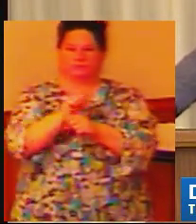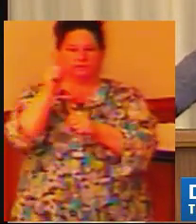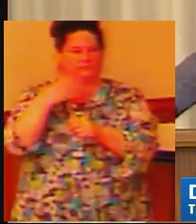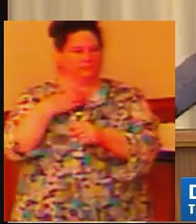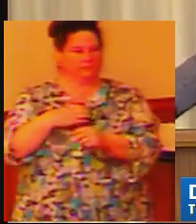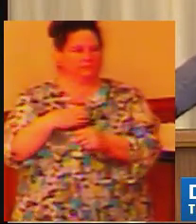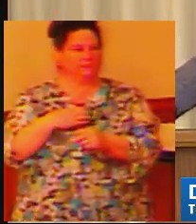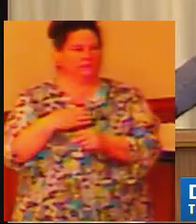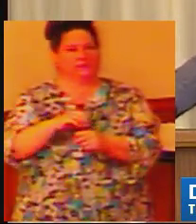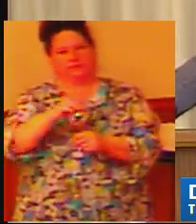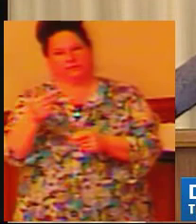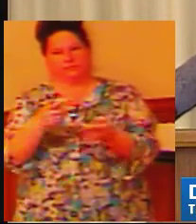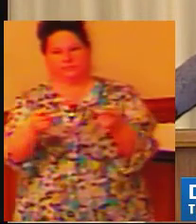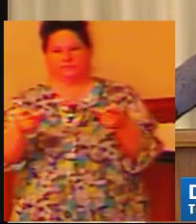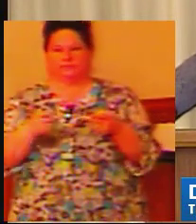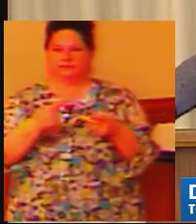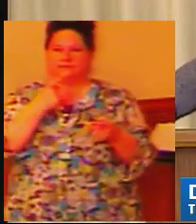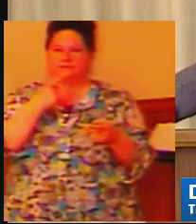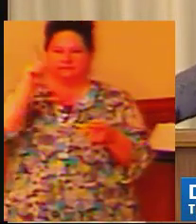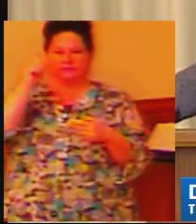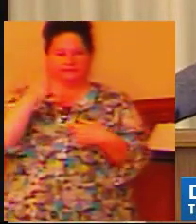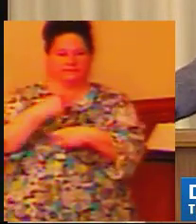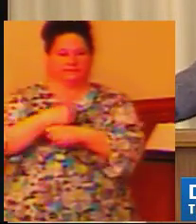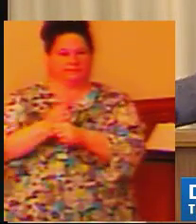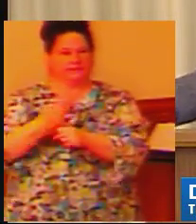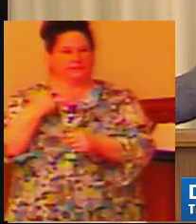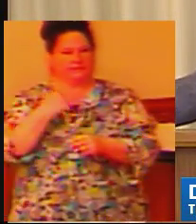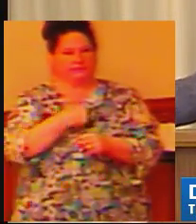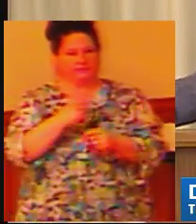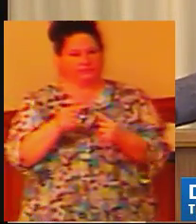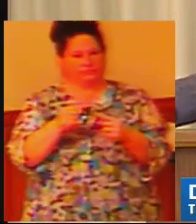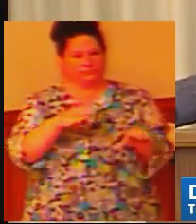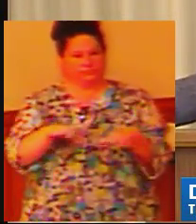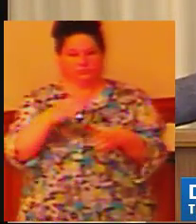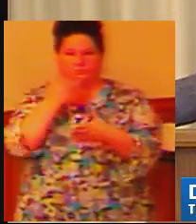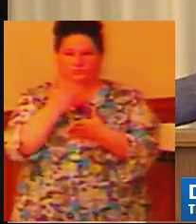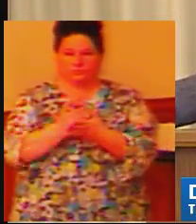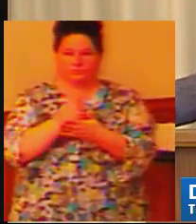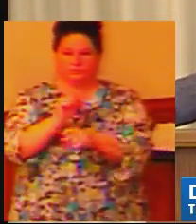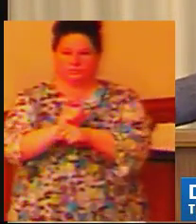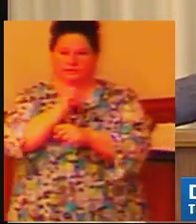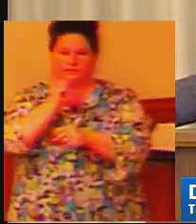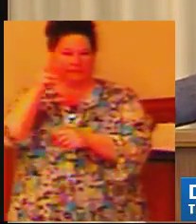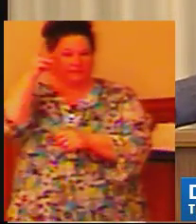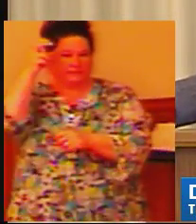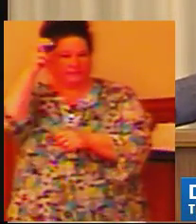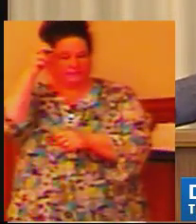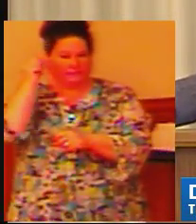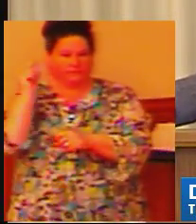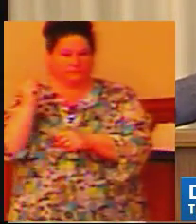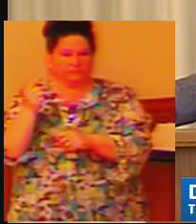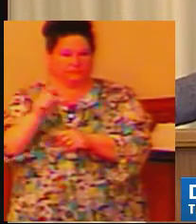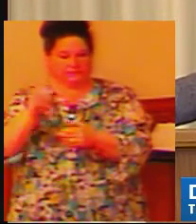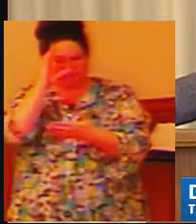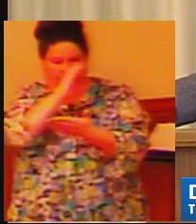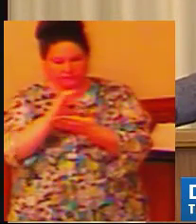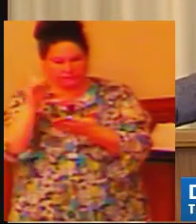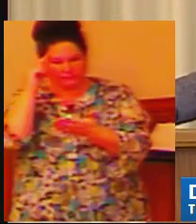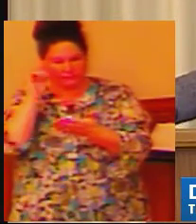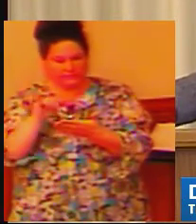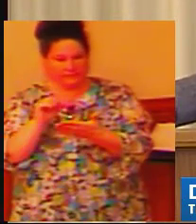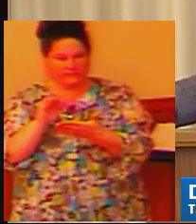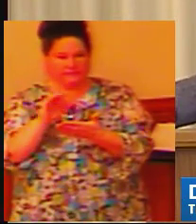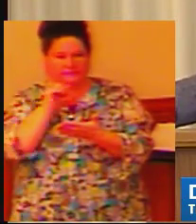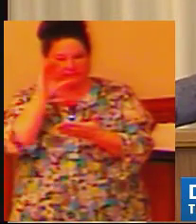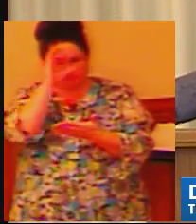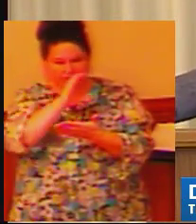in other places that he's made us to do good works, not to do evil. All we have to do is search it out. And if we're